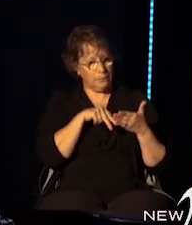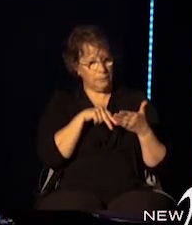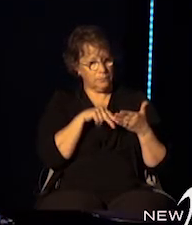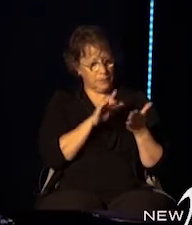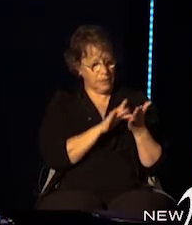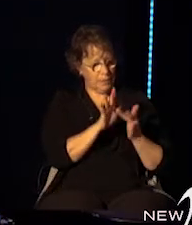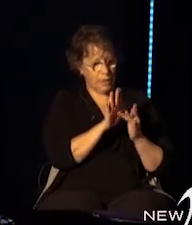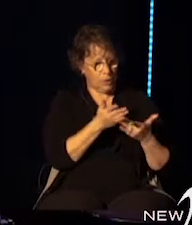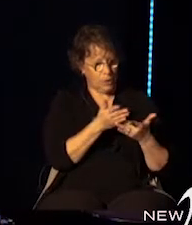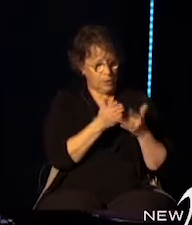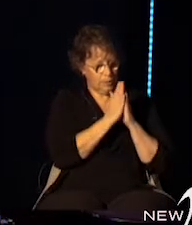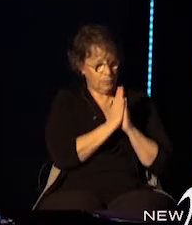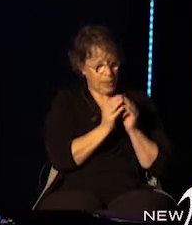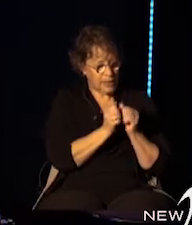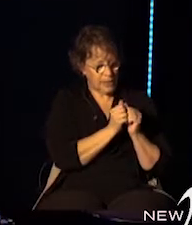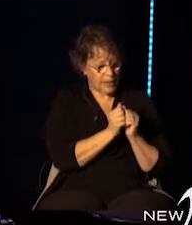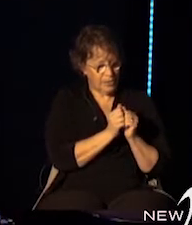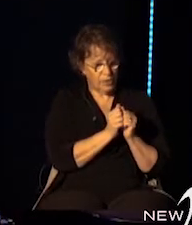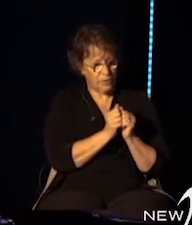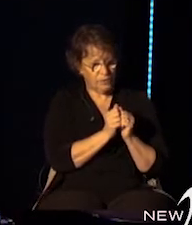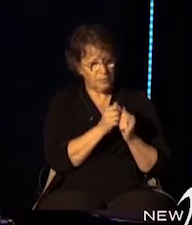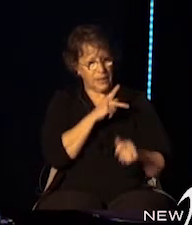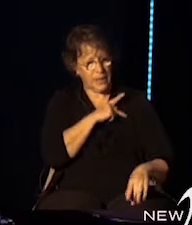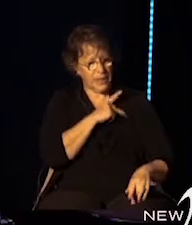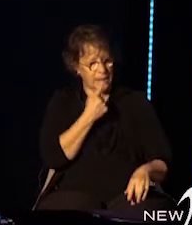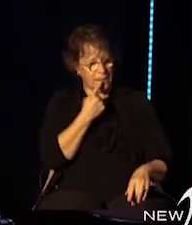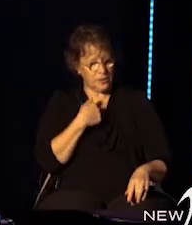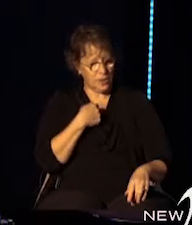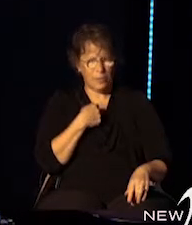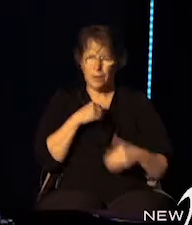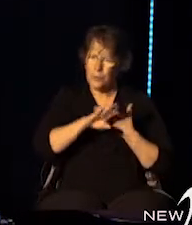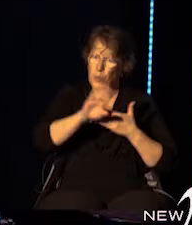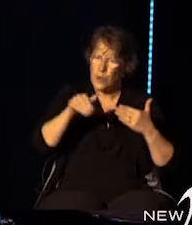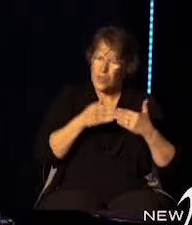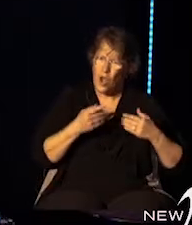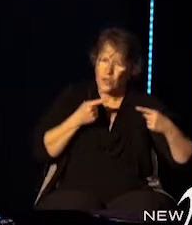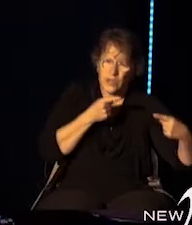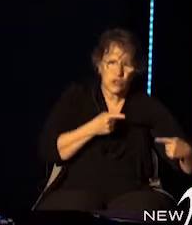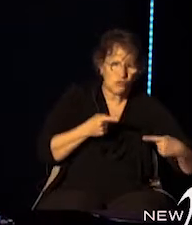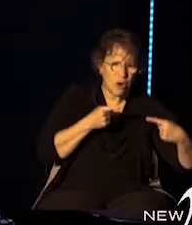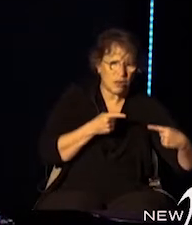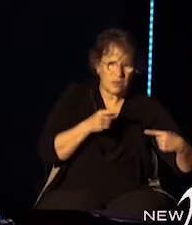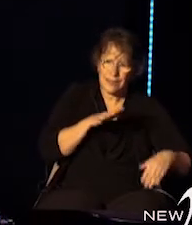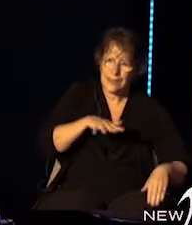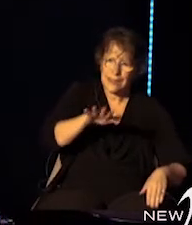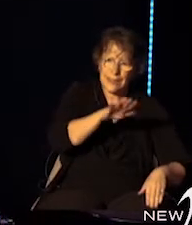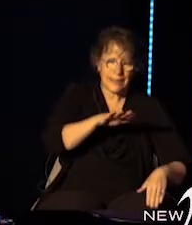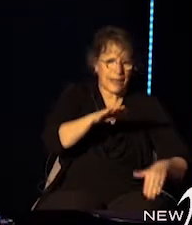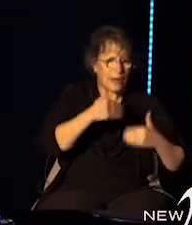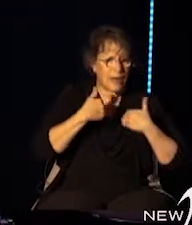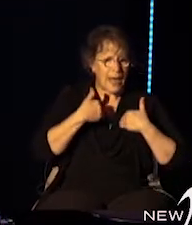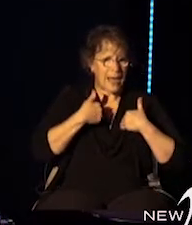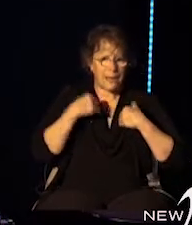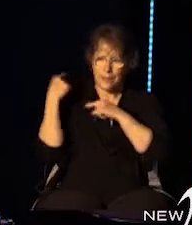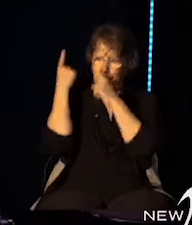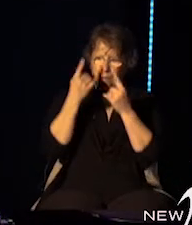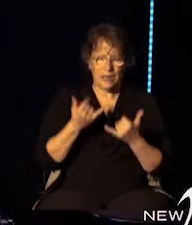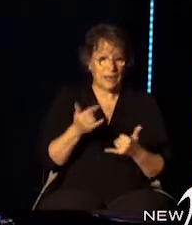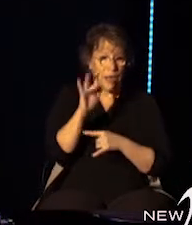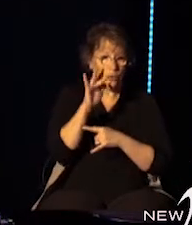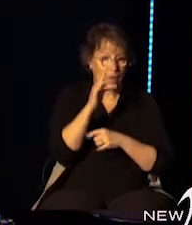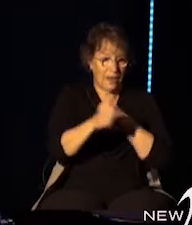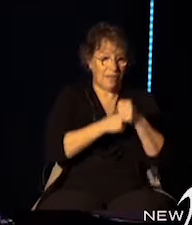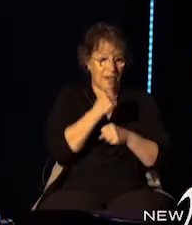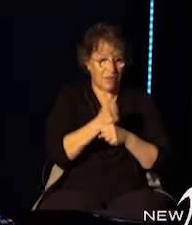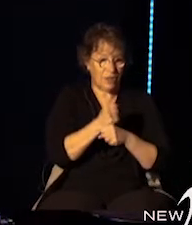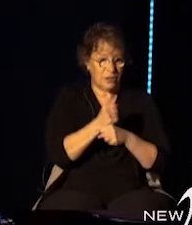know what she said to me? With all the struggles that this area has had in the last 25 years, she said to me, our building can't